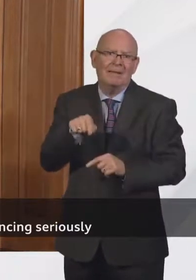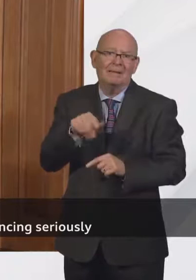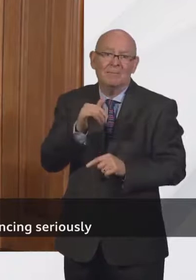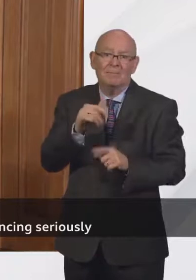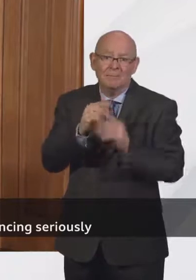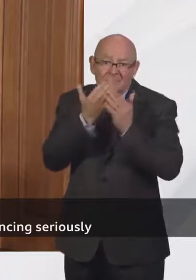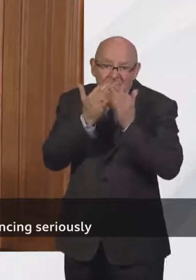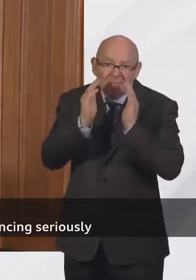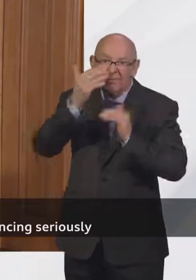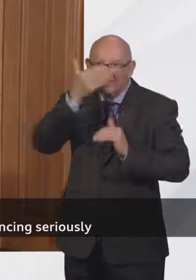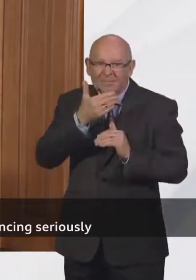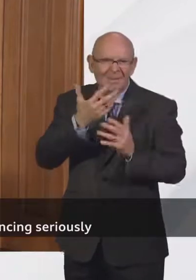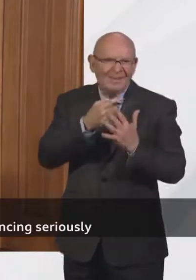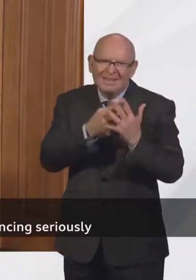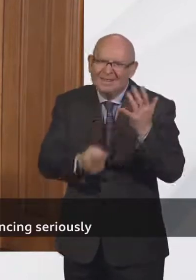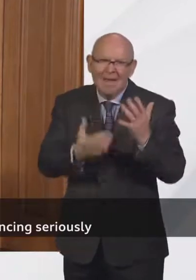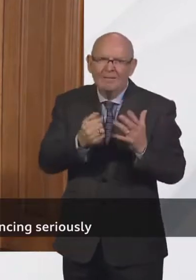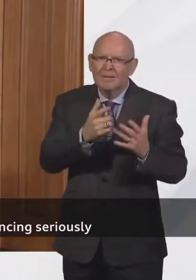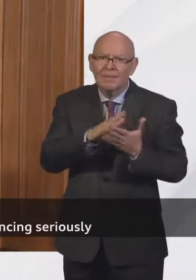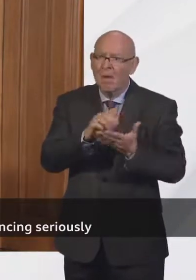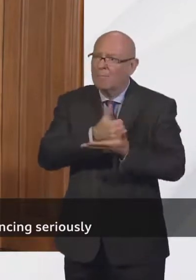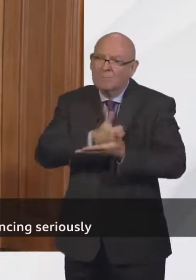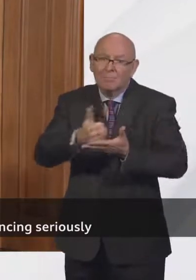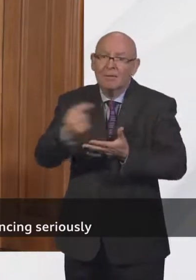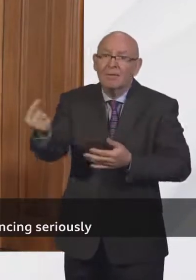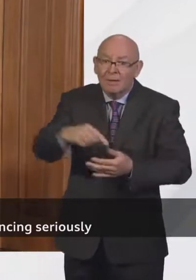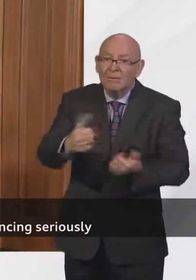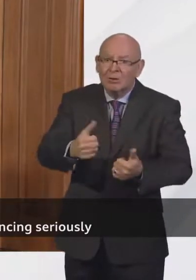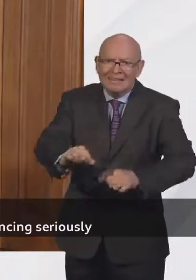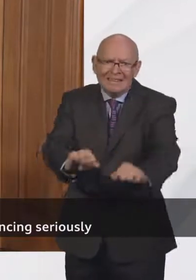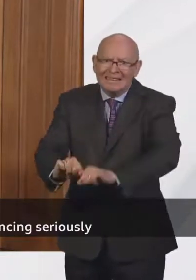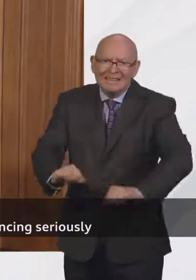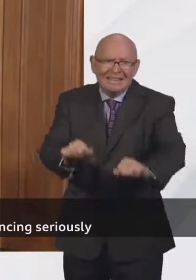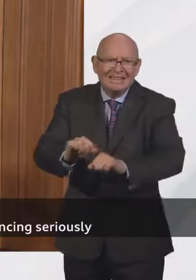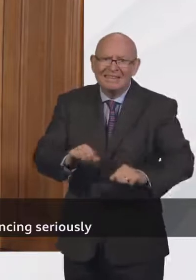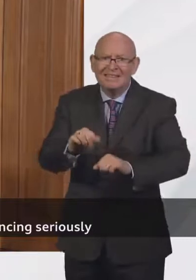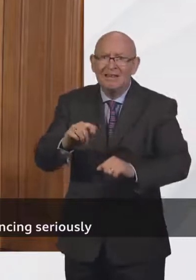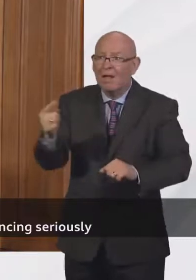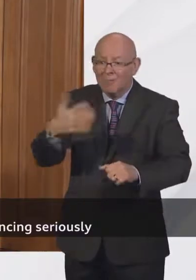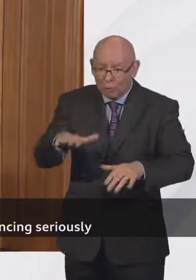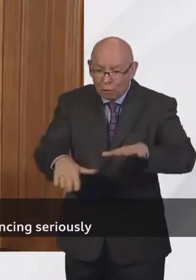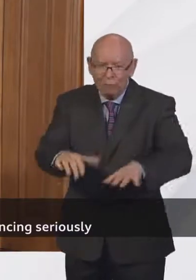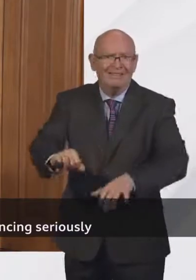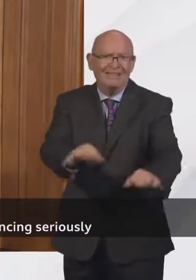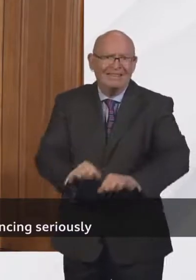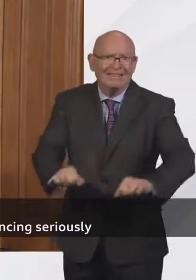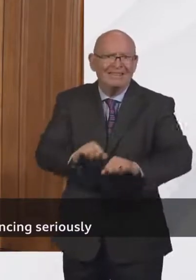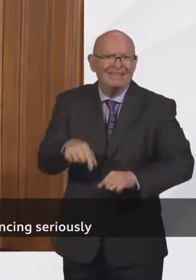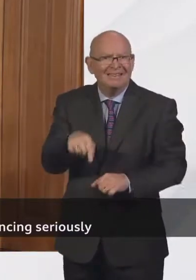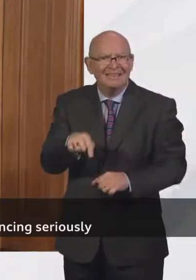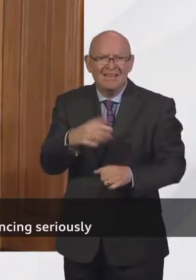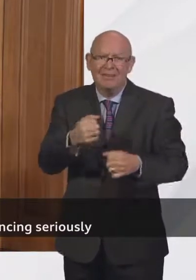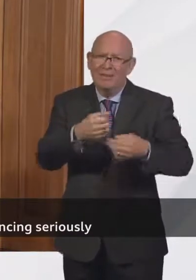it. And then the final two, the shielding programme for the most vulnerable people, which the Prime Minister's talked about, which we've had modifications to that were talked